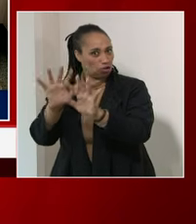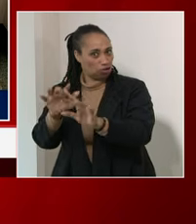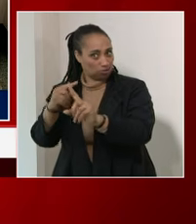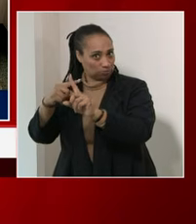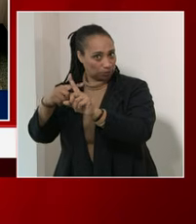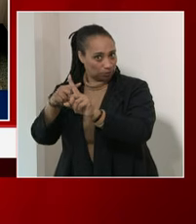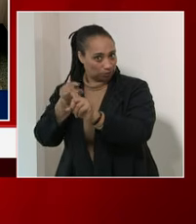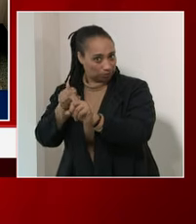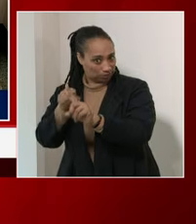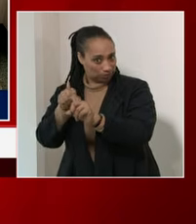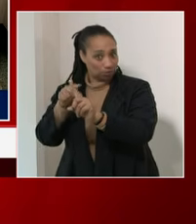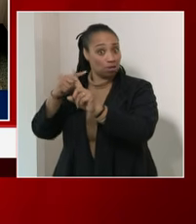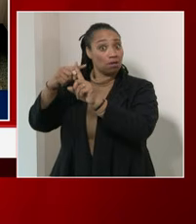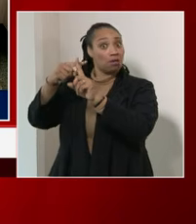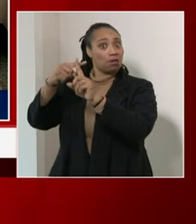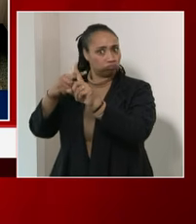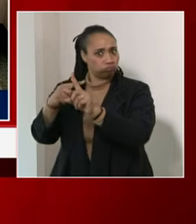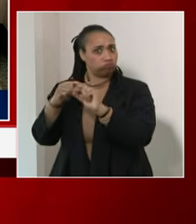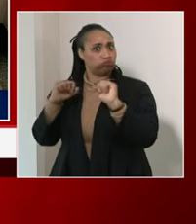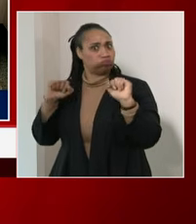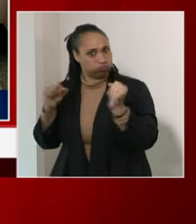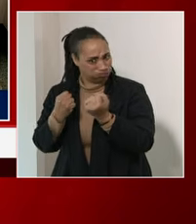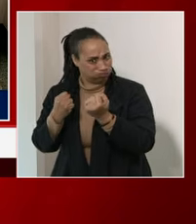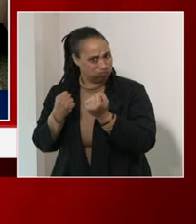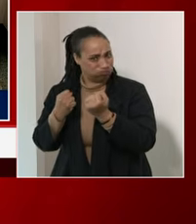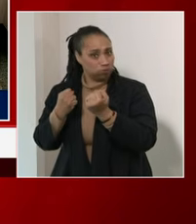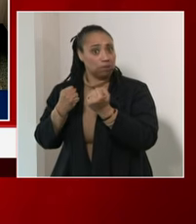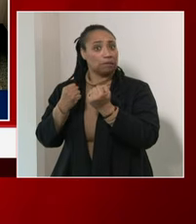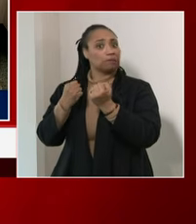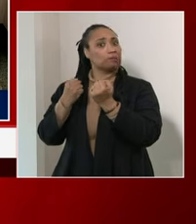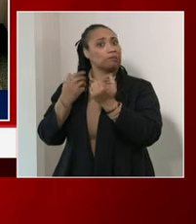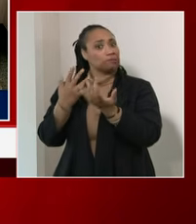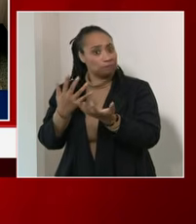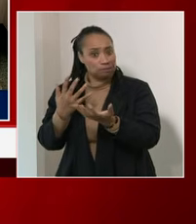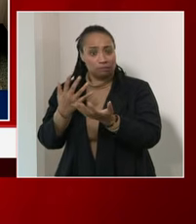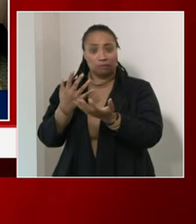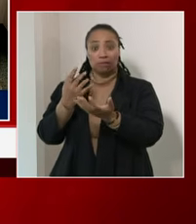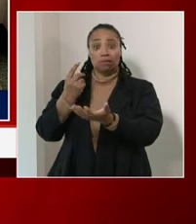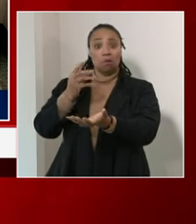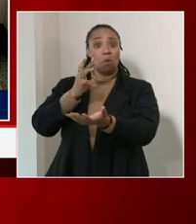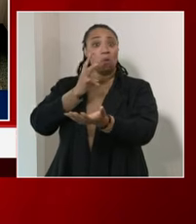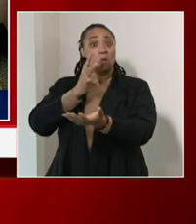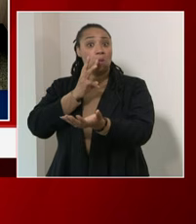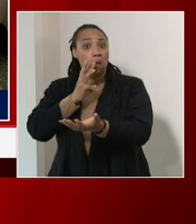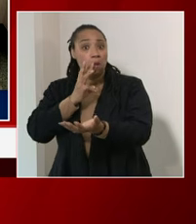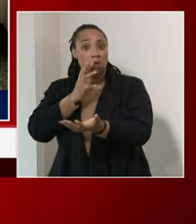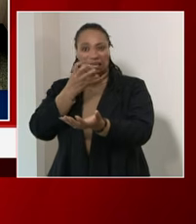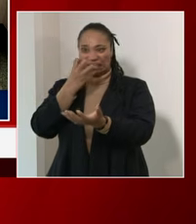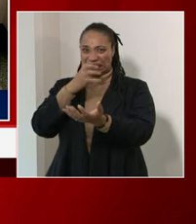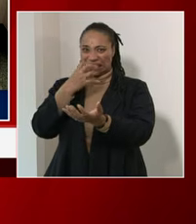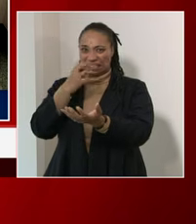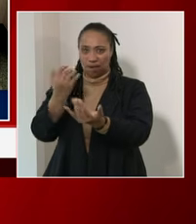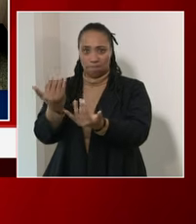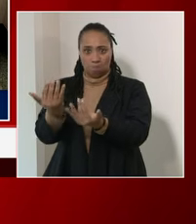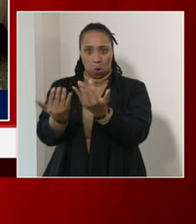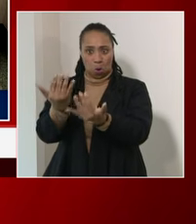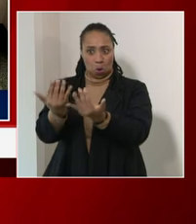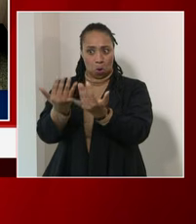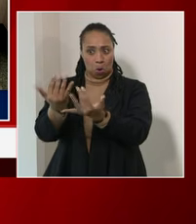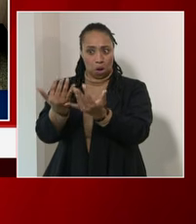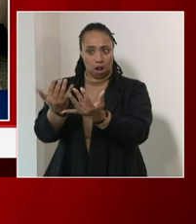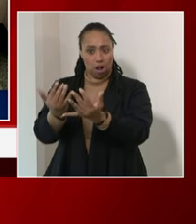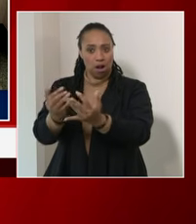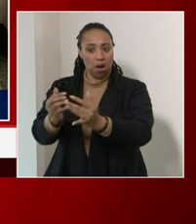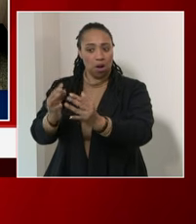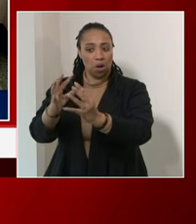and systems are running 24 hours a day, 7 days a week, you will see failures, specifically around our older facilities